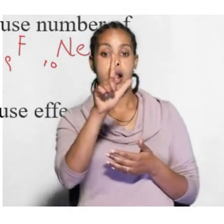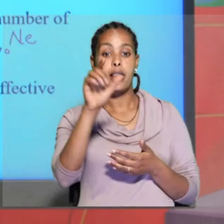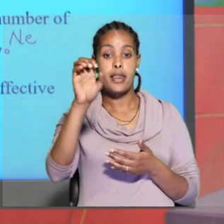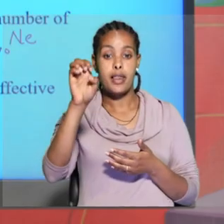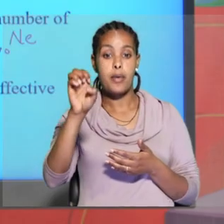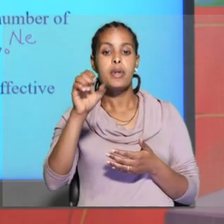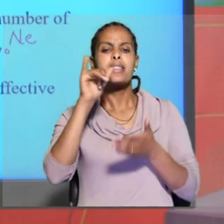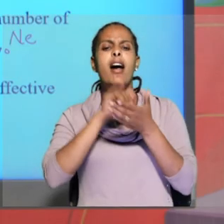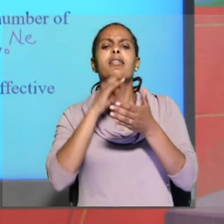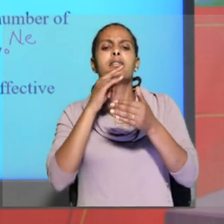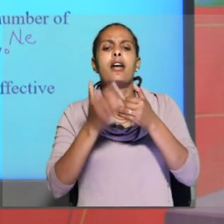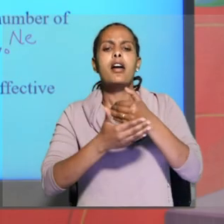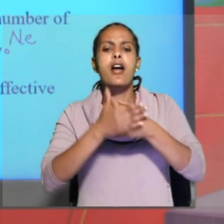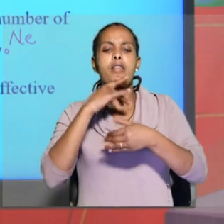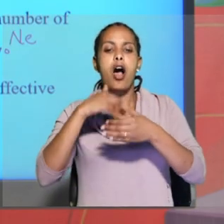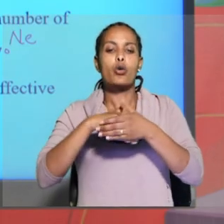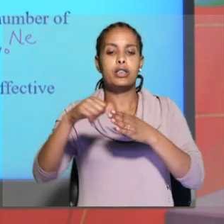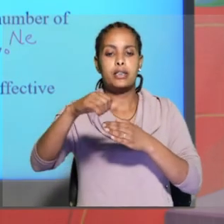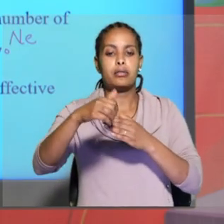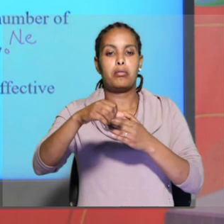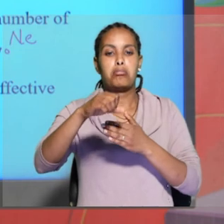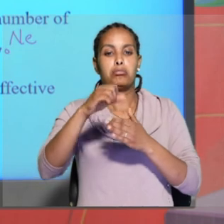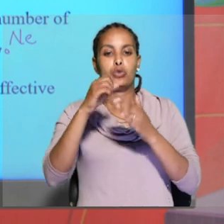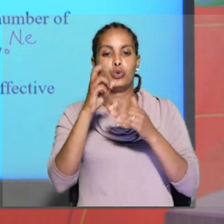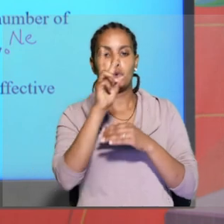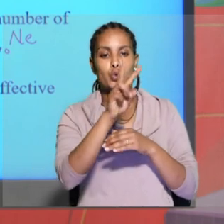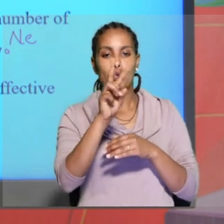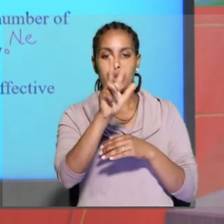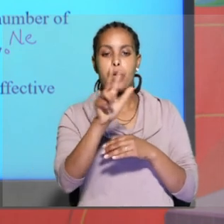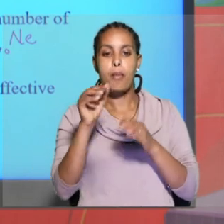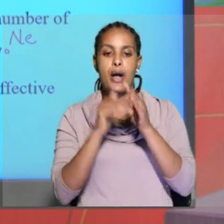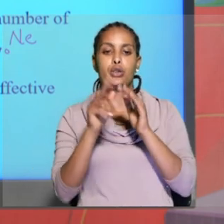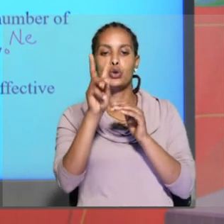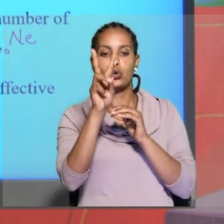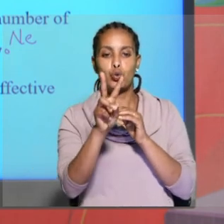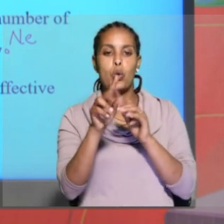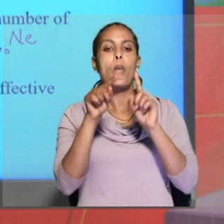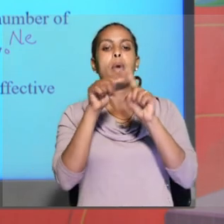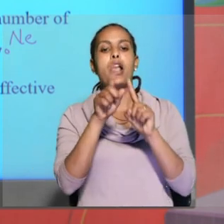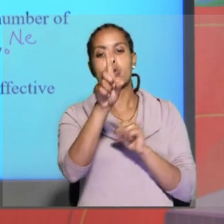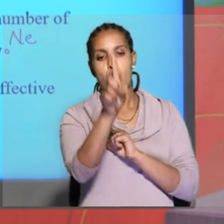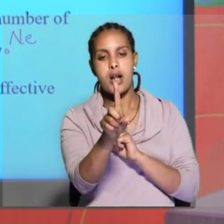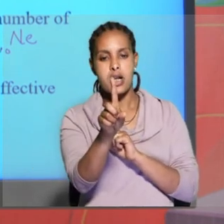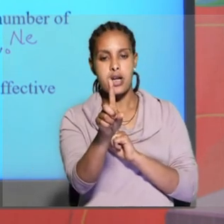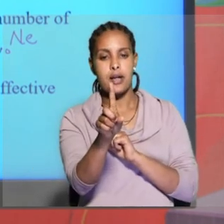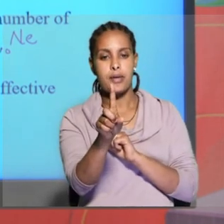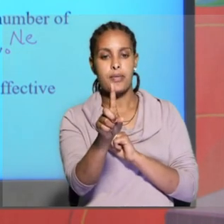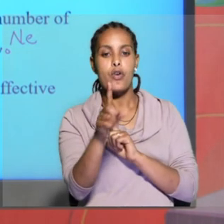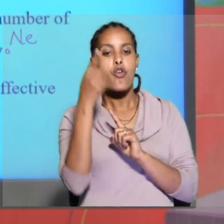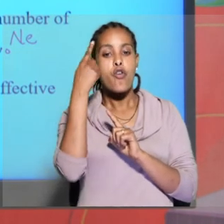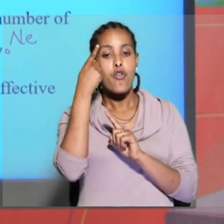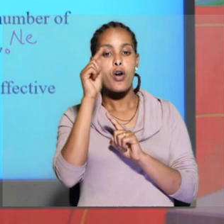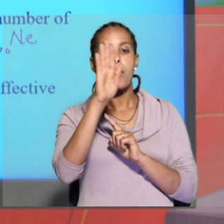Electrons that cover the outer energy level is 2-2. Now 3 minus 2 is plus 1.